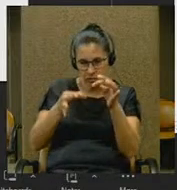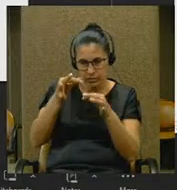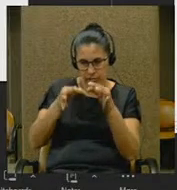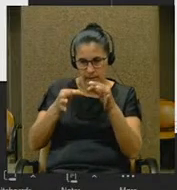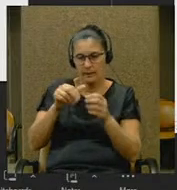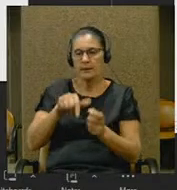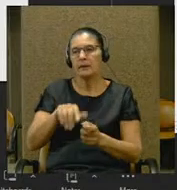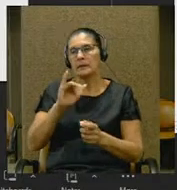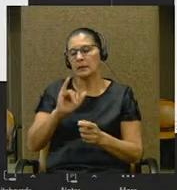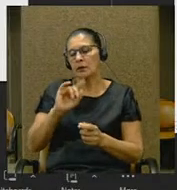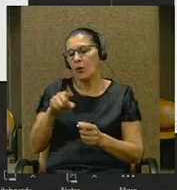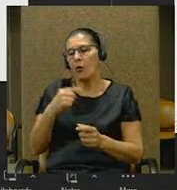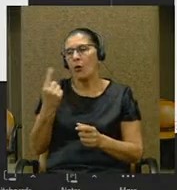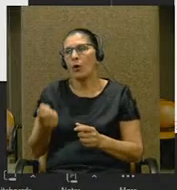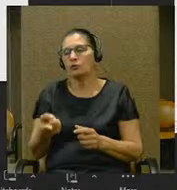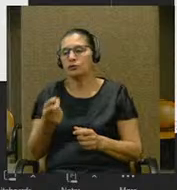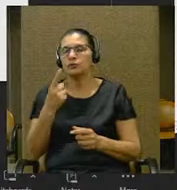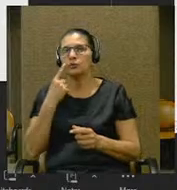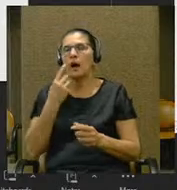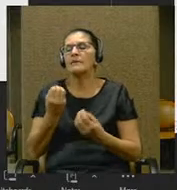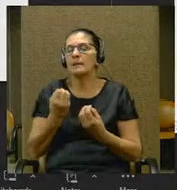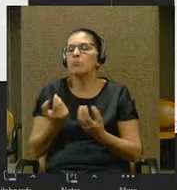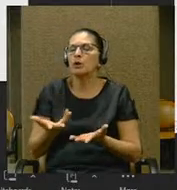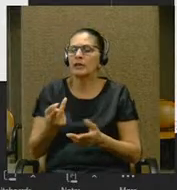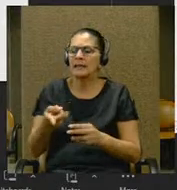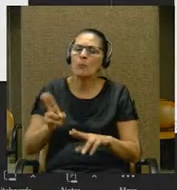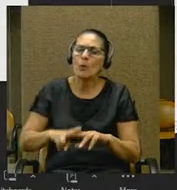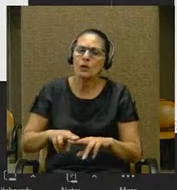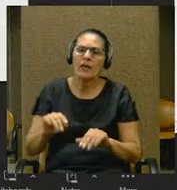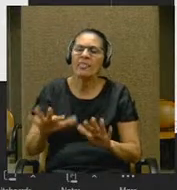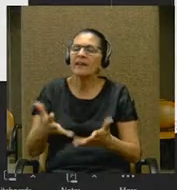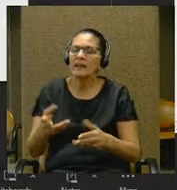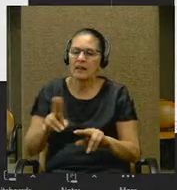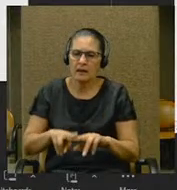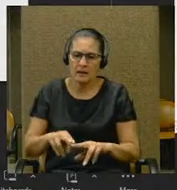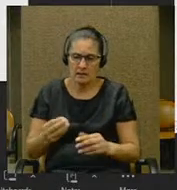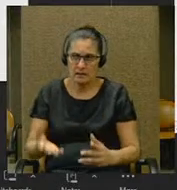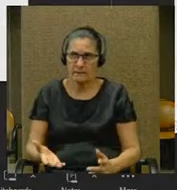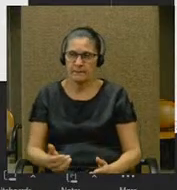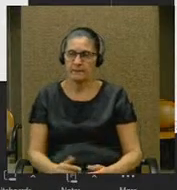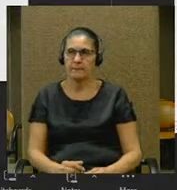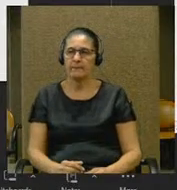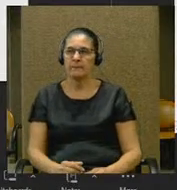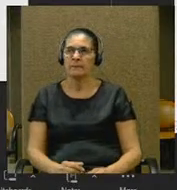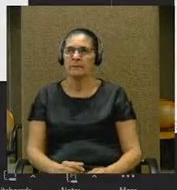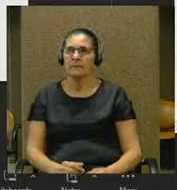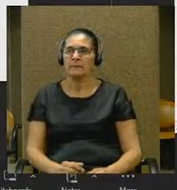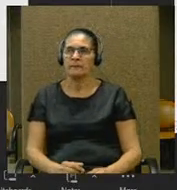person died from. This is what has given us a great amount of information about